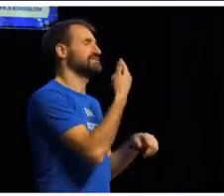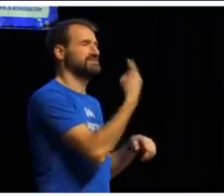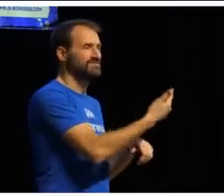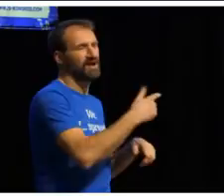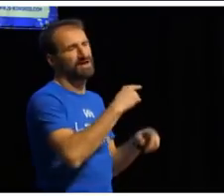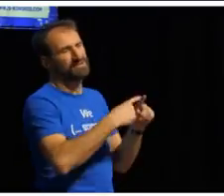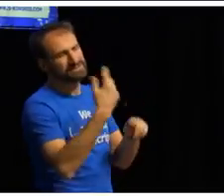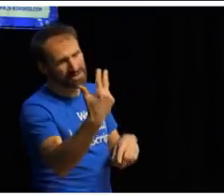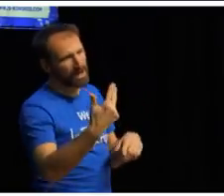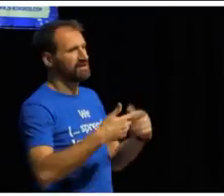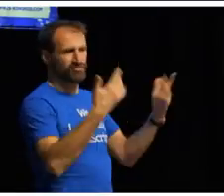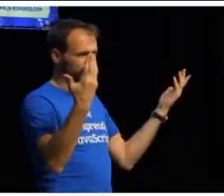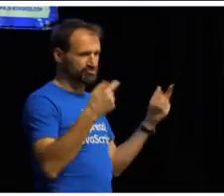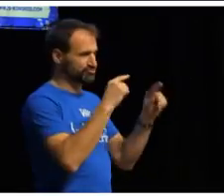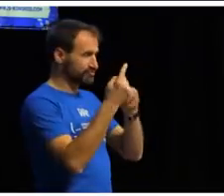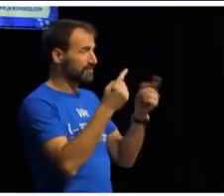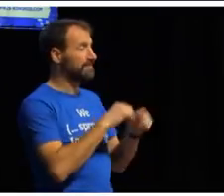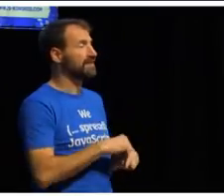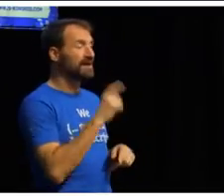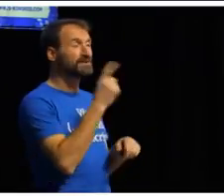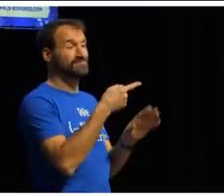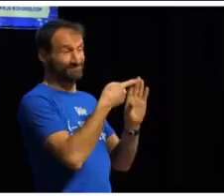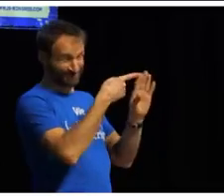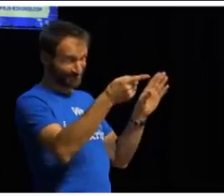called bias or constant, which is